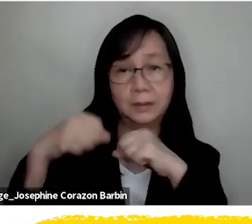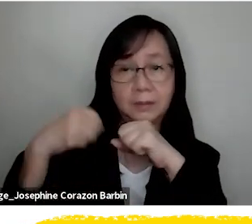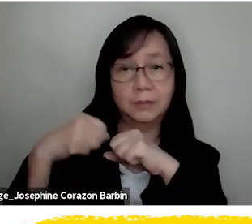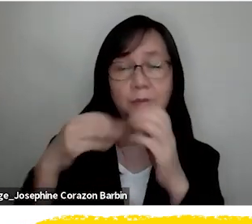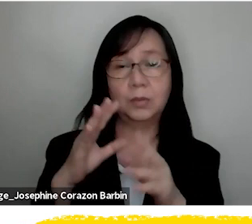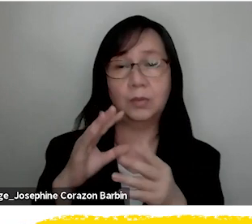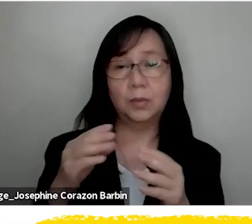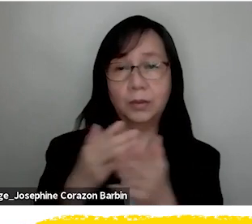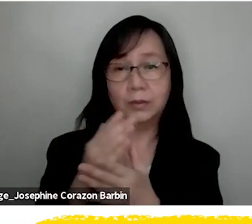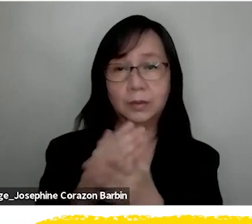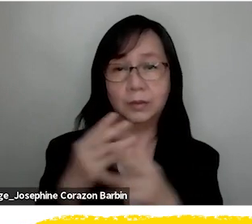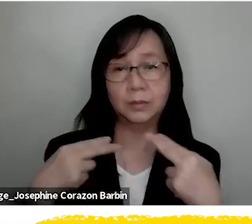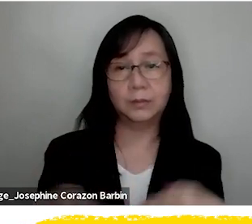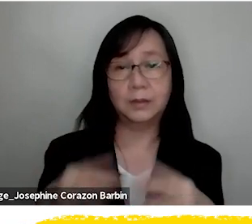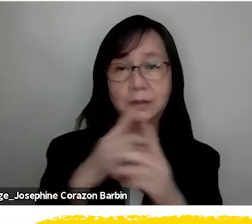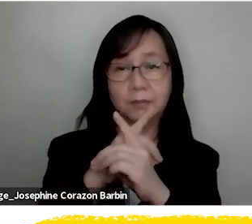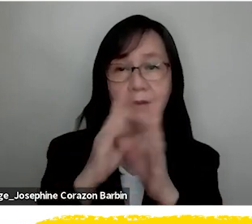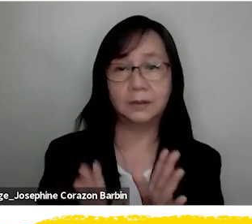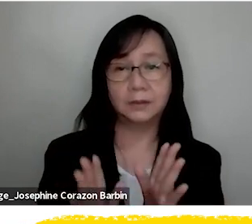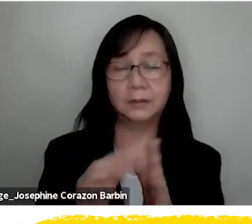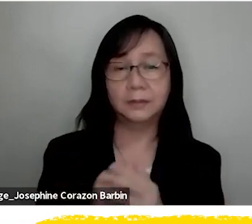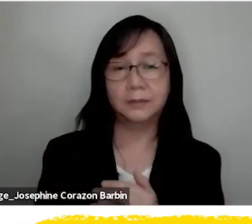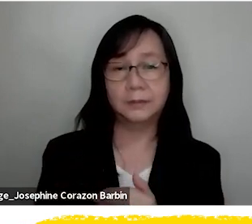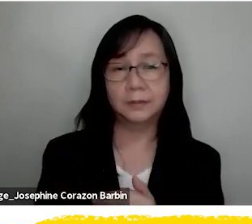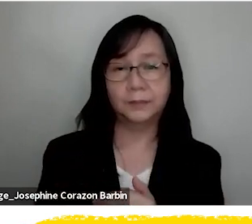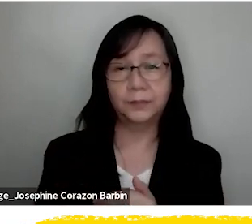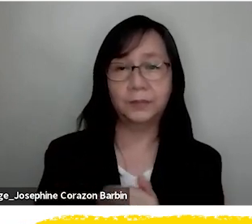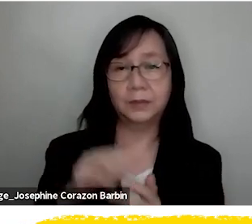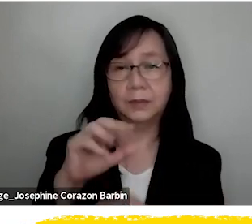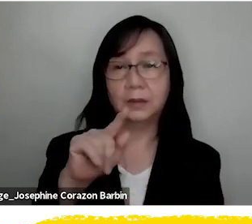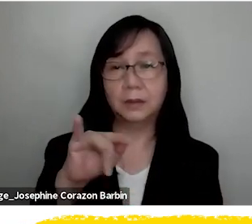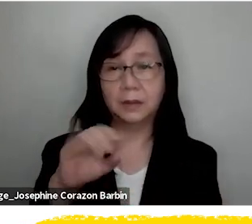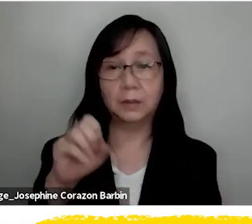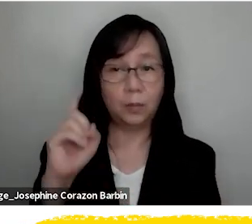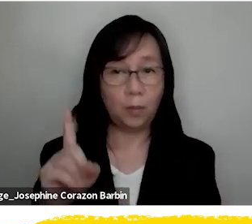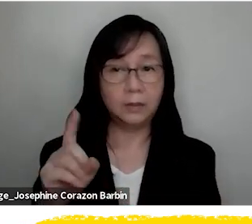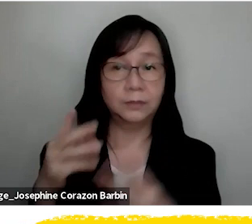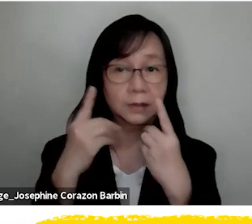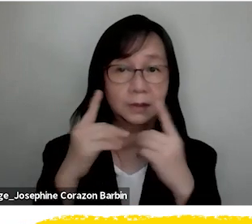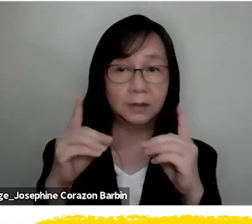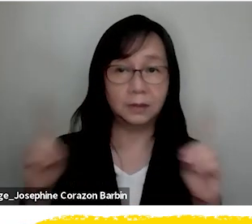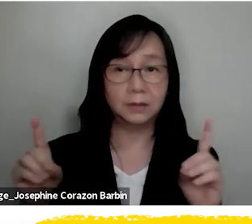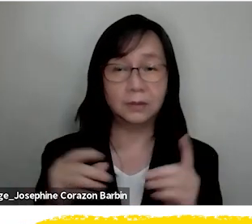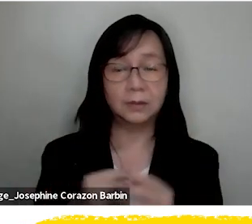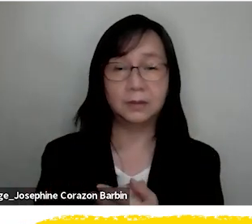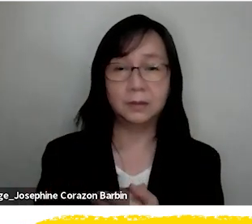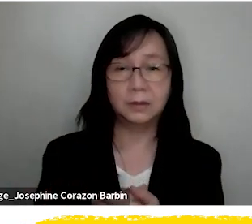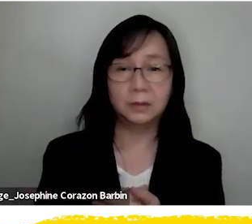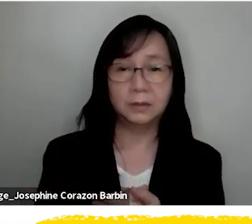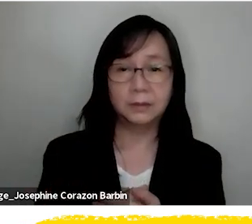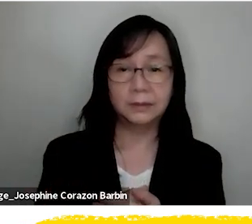of human rights defenders. And Article 1 of this declaration is